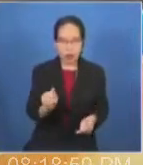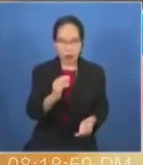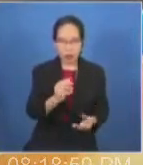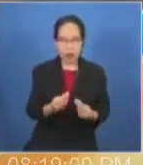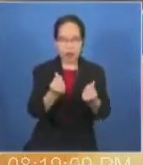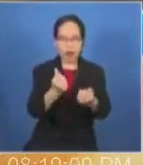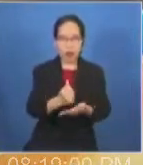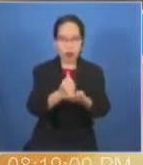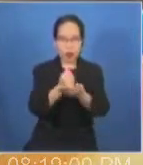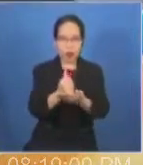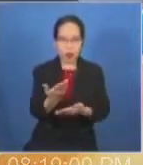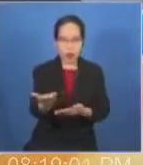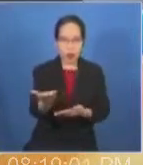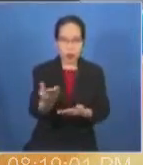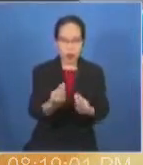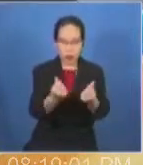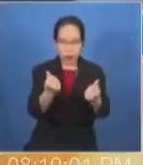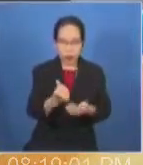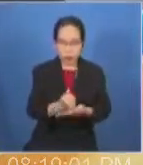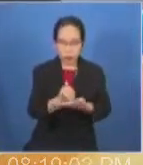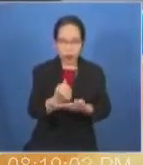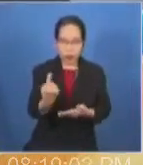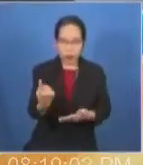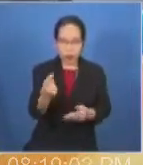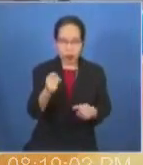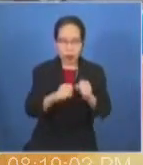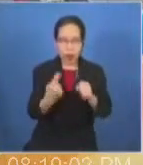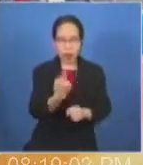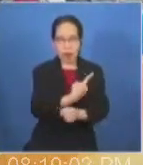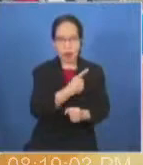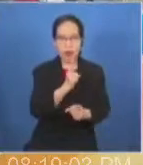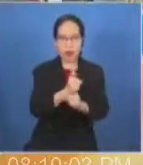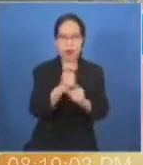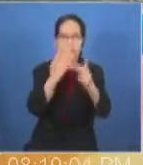They're able to help. You are able to help. So we are